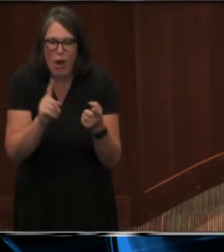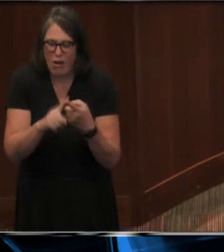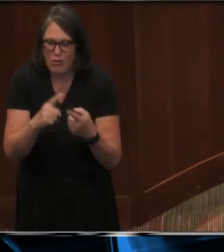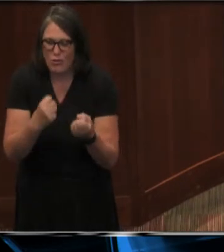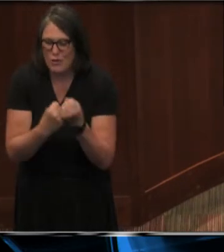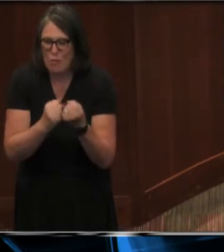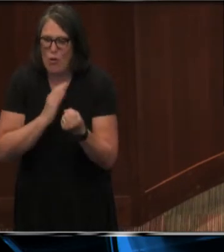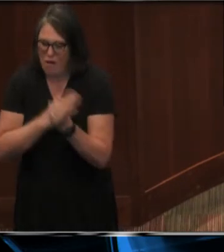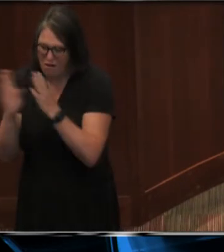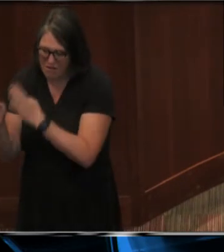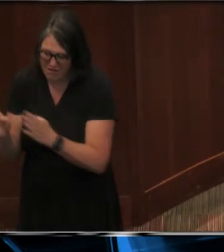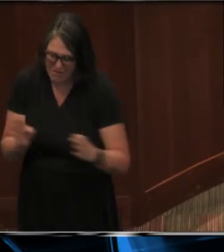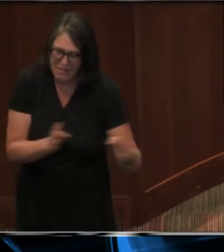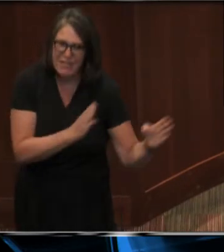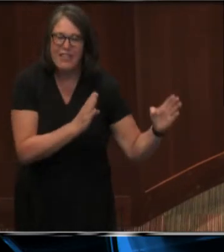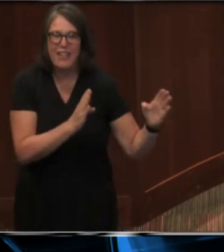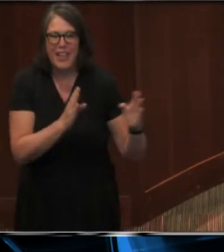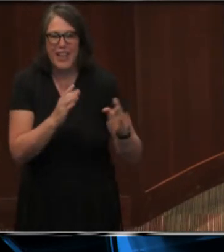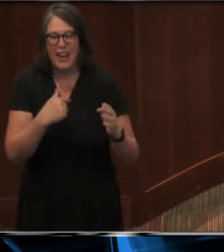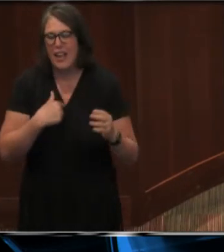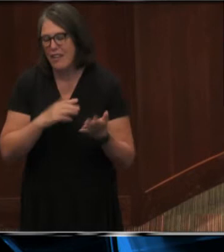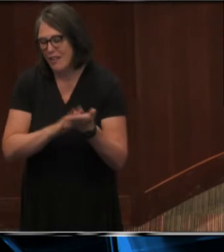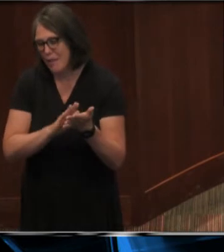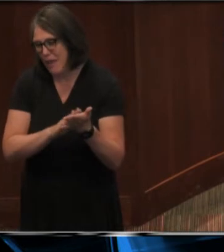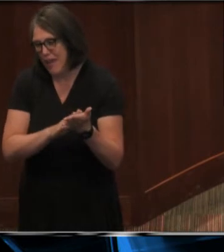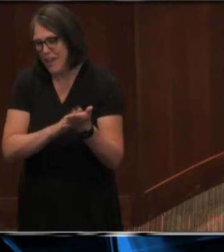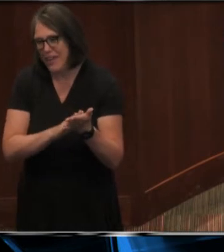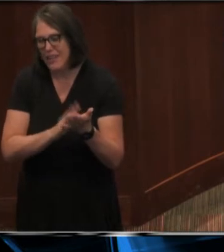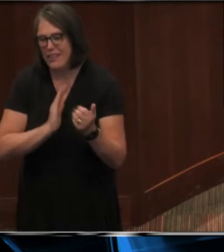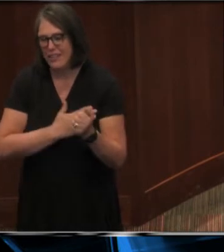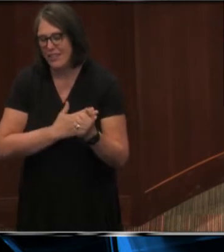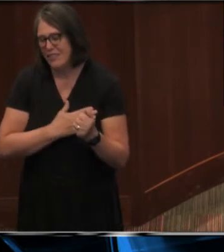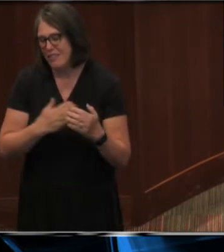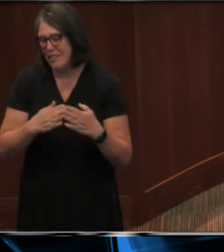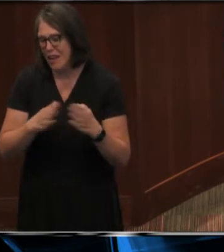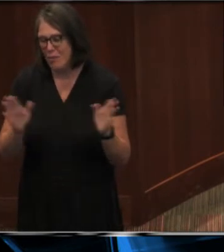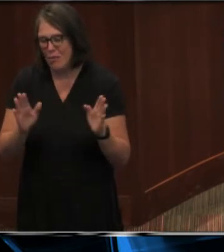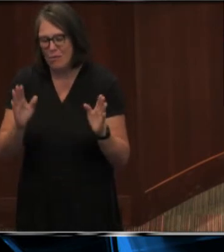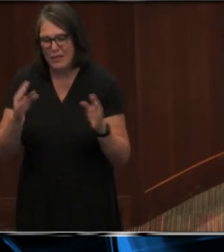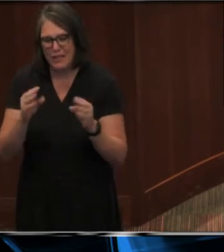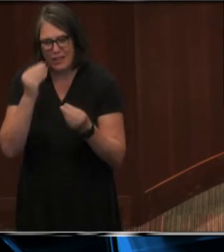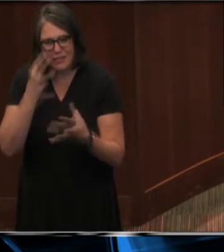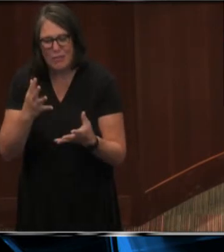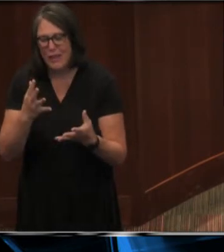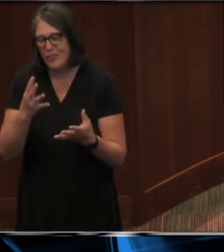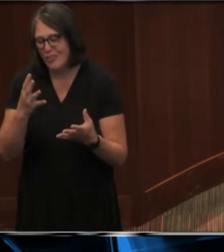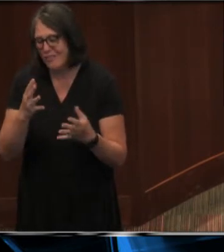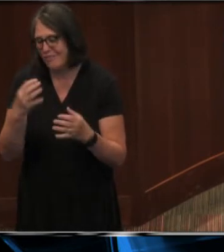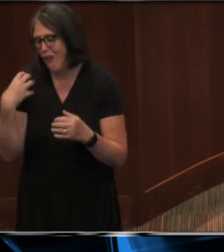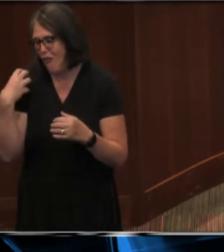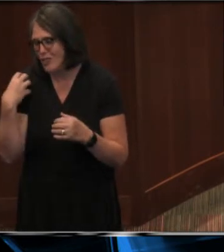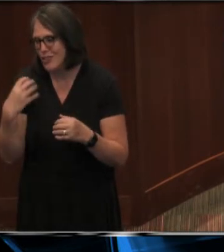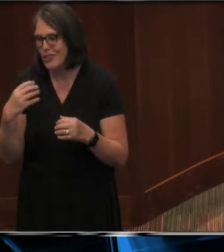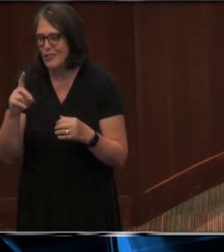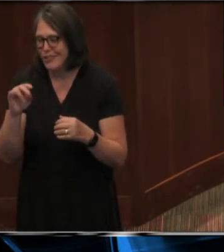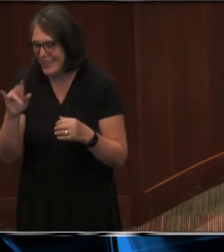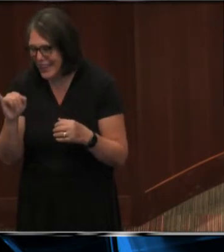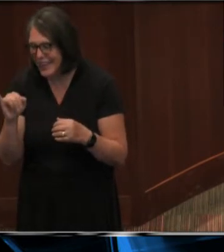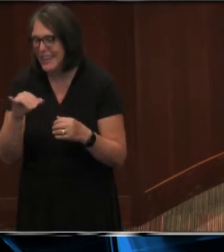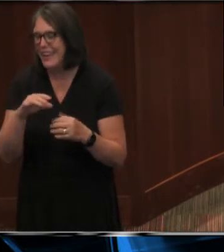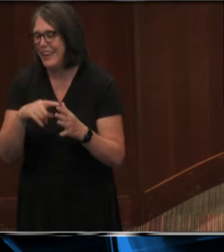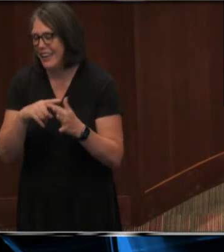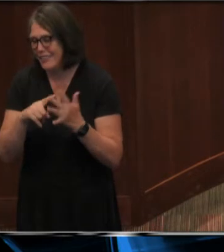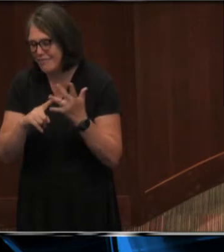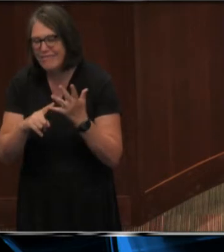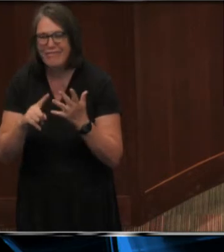efforts, and I commend our public information officer, Michelle Hewitt, and Danny, and